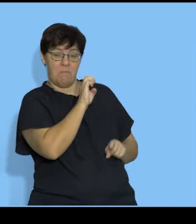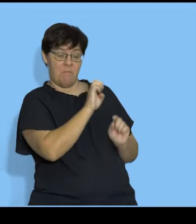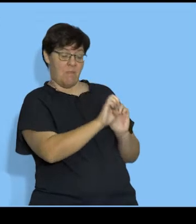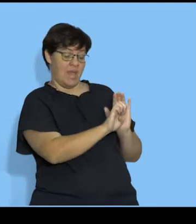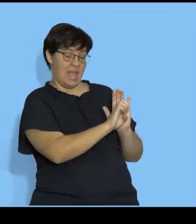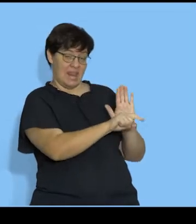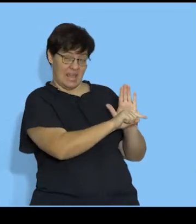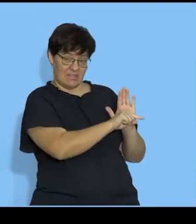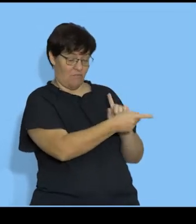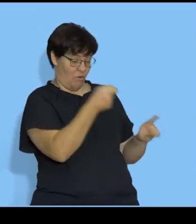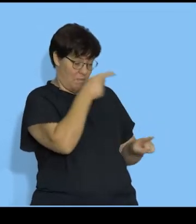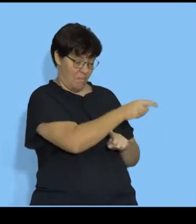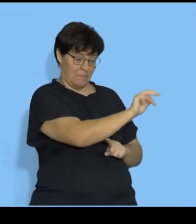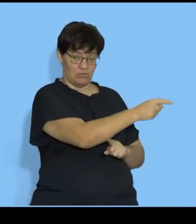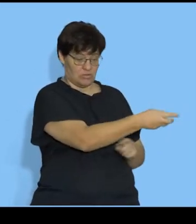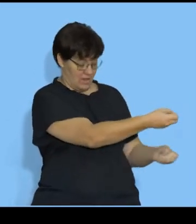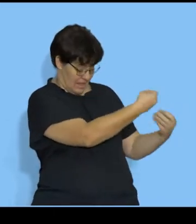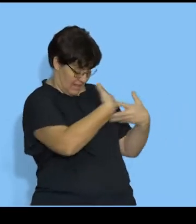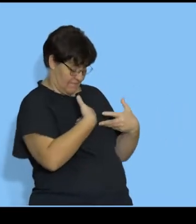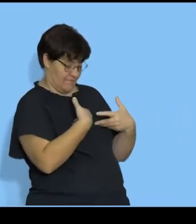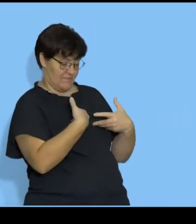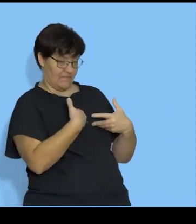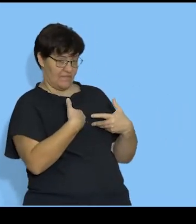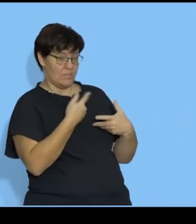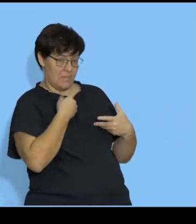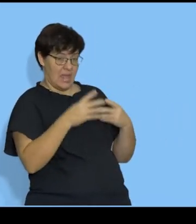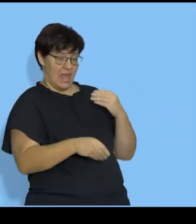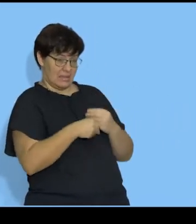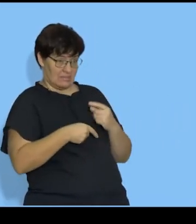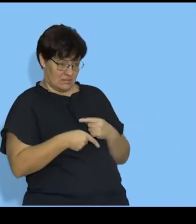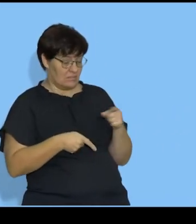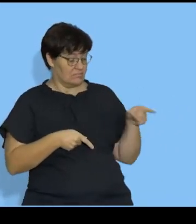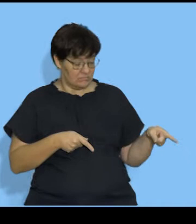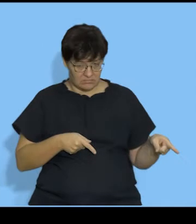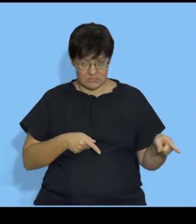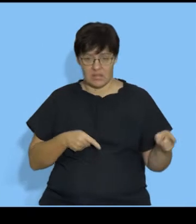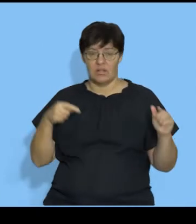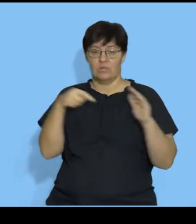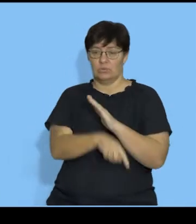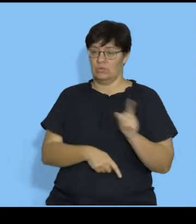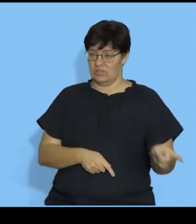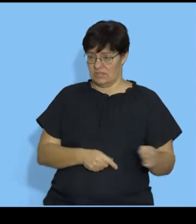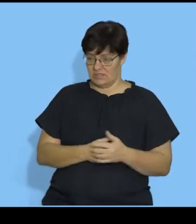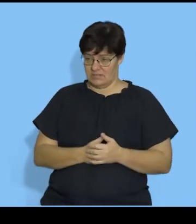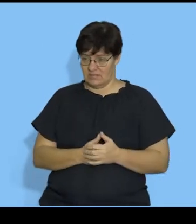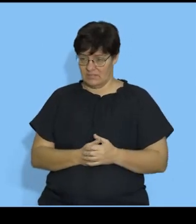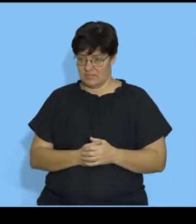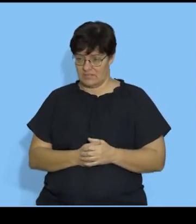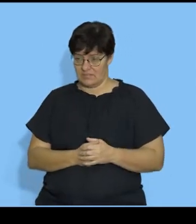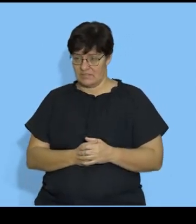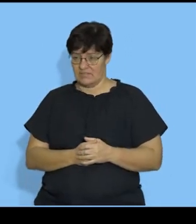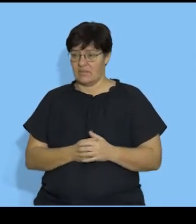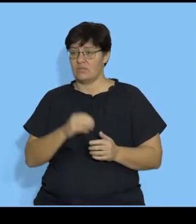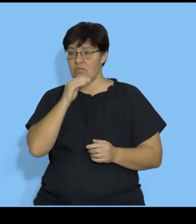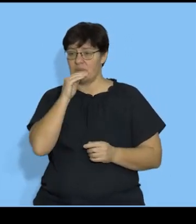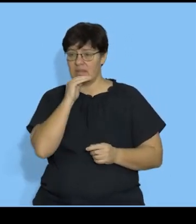loses, the oxygen gains, okay? We are saying the same thing. Oxygen gains electron and it is reduced. So reduction